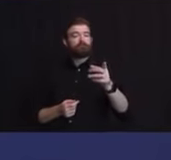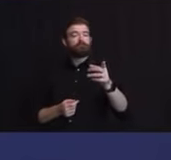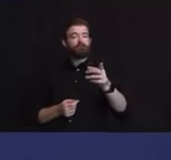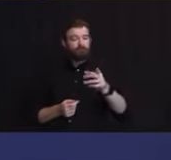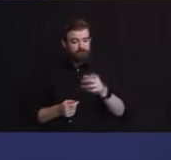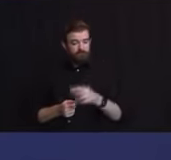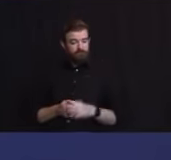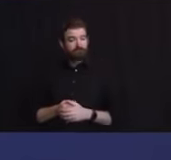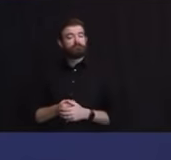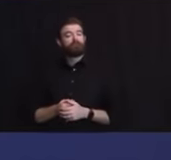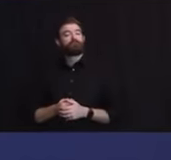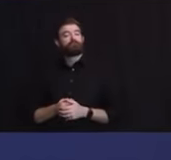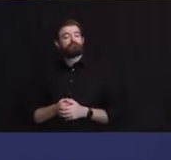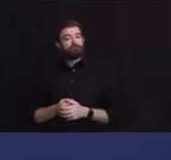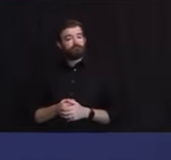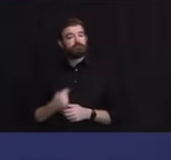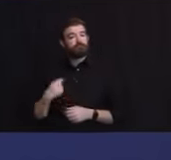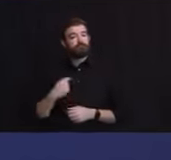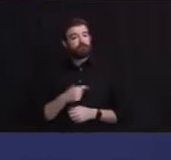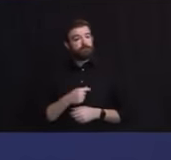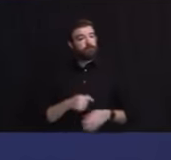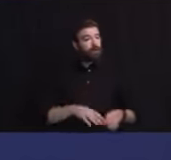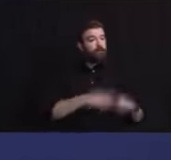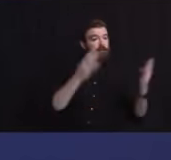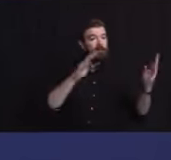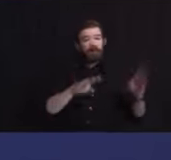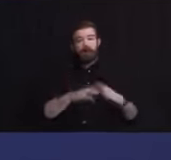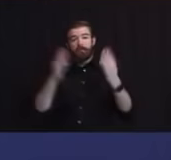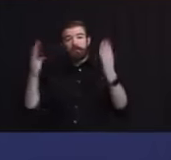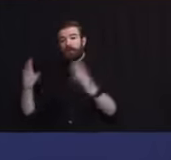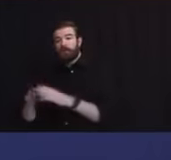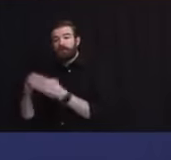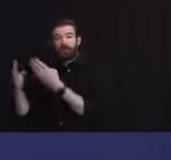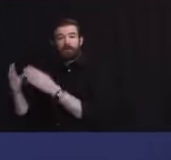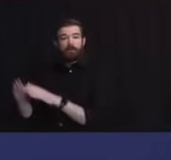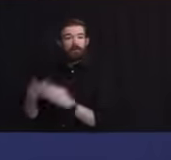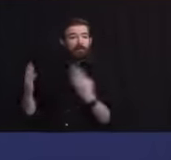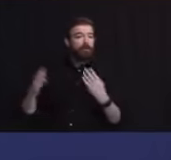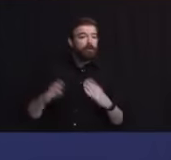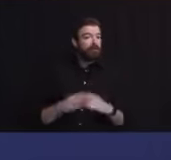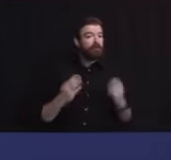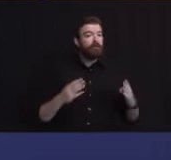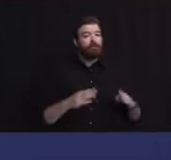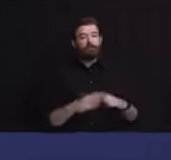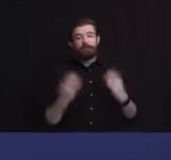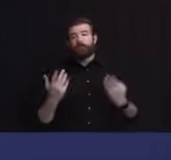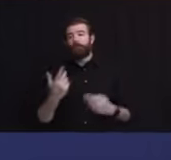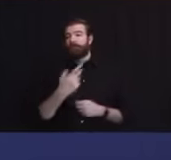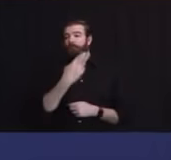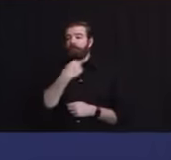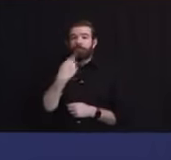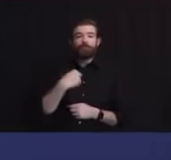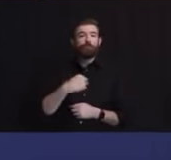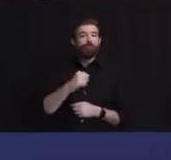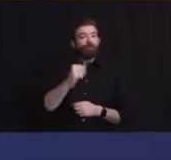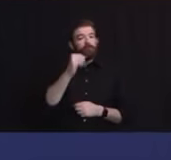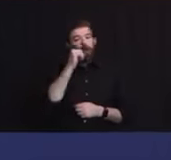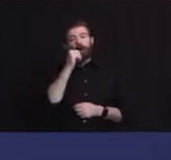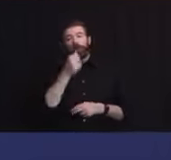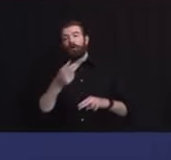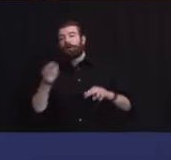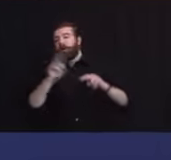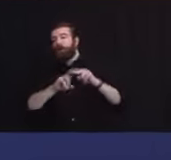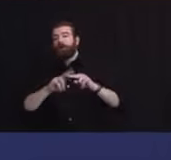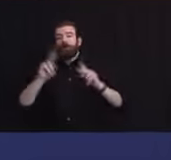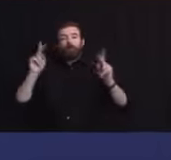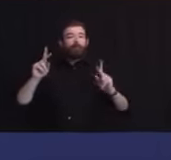meaningful that getting some broad, again, not at every micro step, but having, even I'd say in this case more than